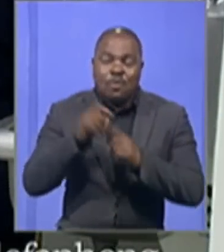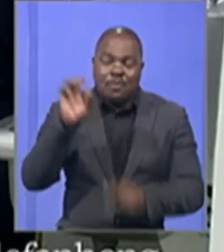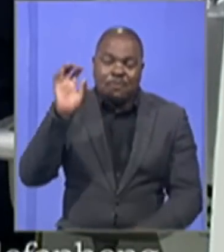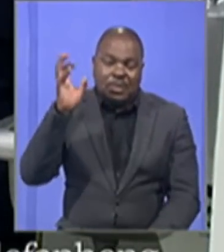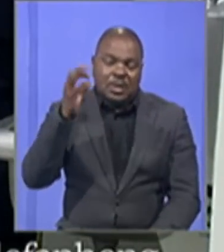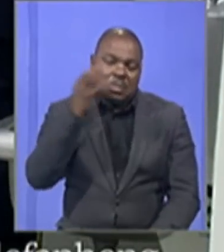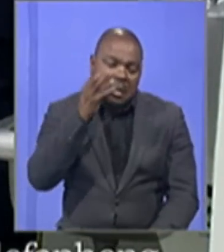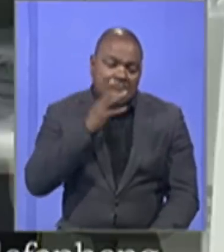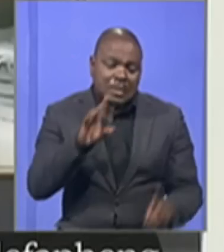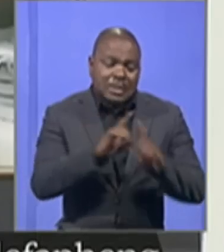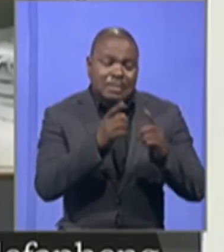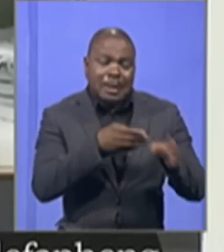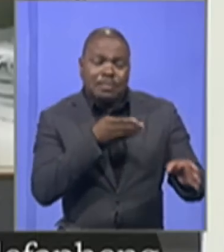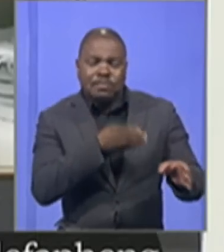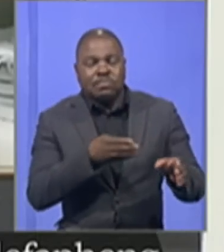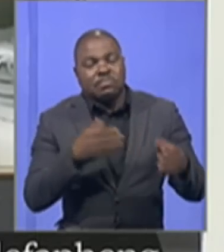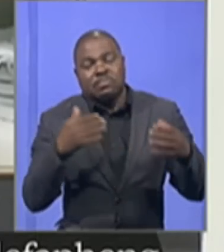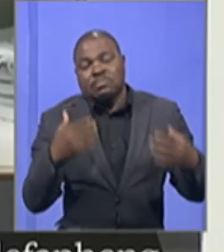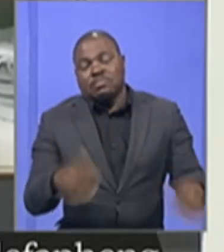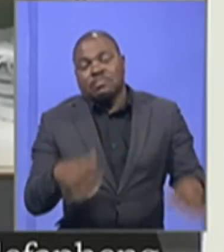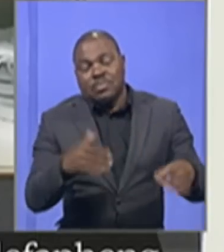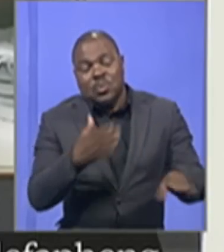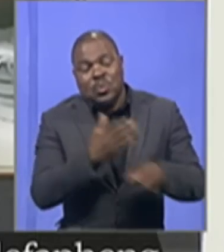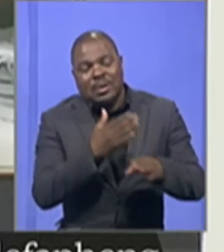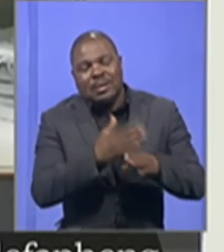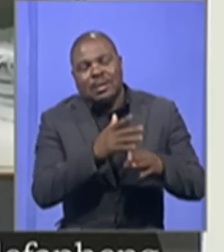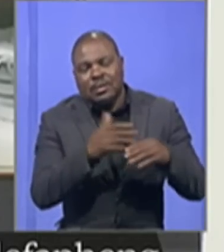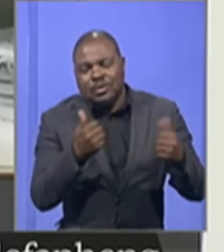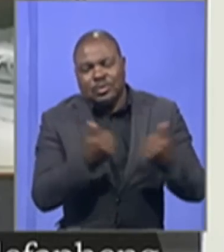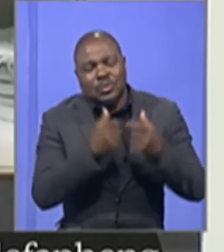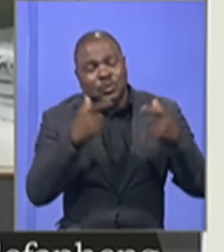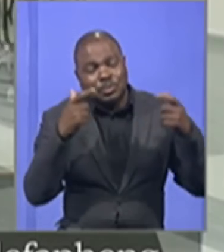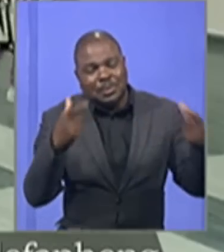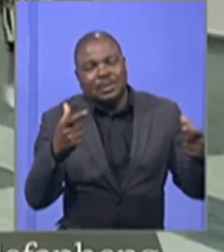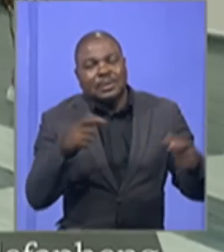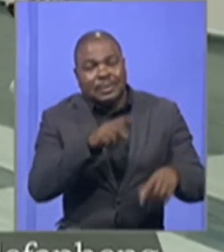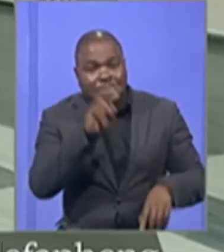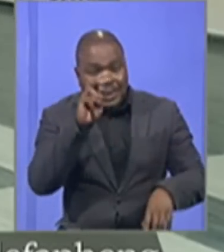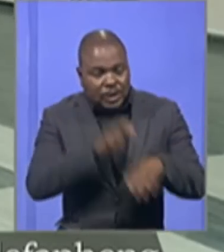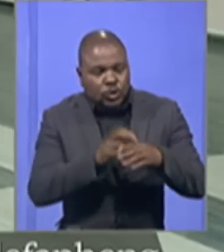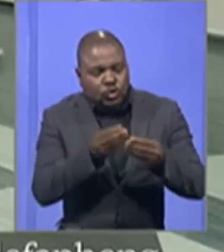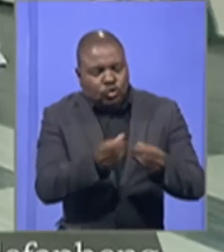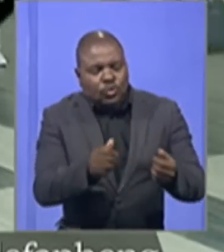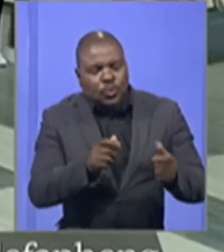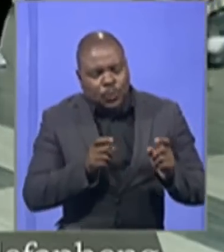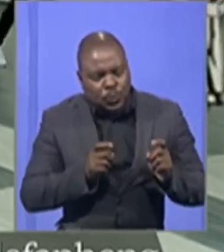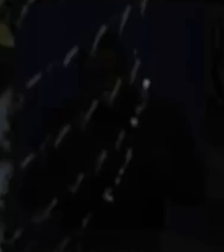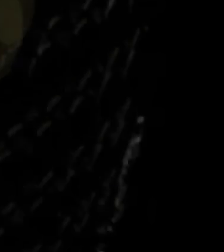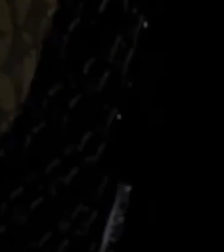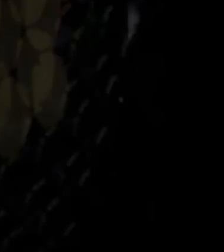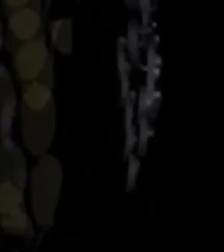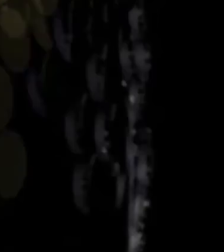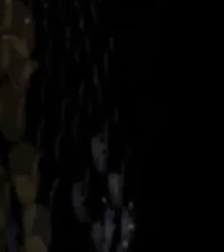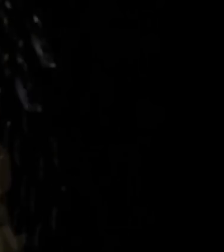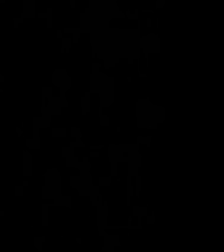tshebetso lefapheng e ntse e le engwe ya diqholotso tse kgolo tse hlokang ho rarollwa ka potlako.